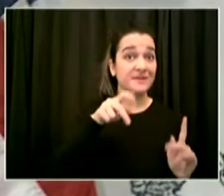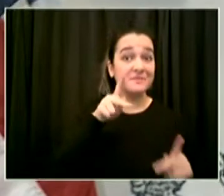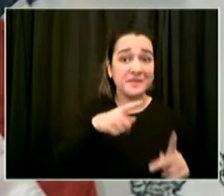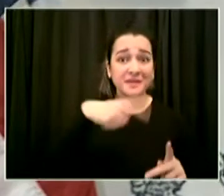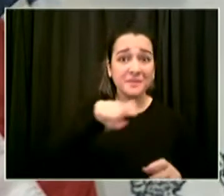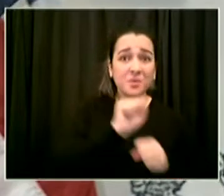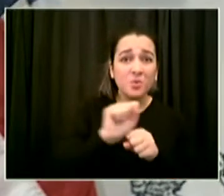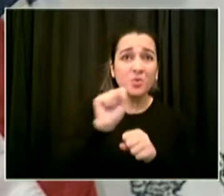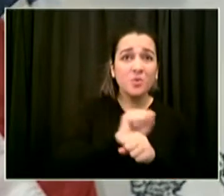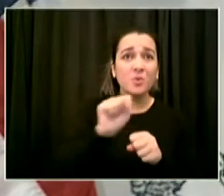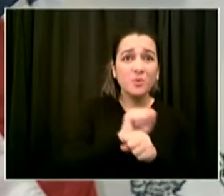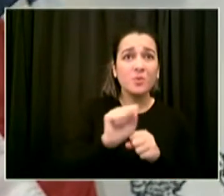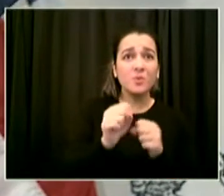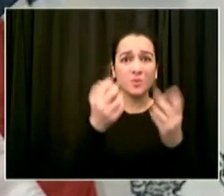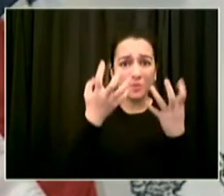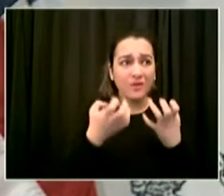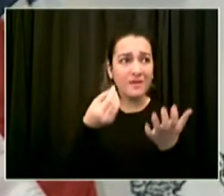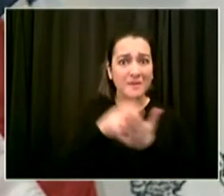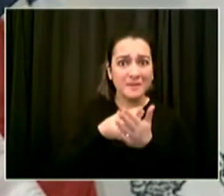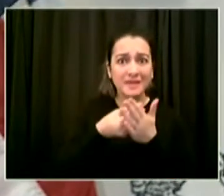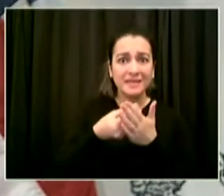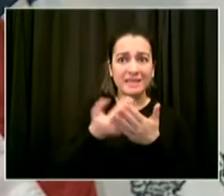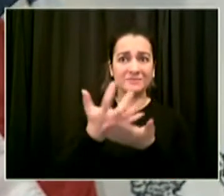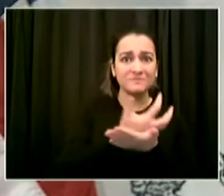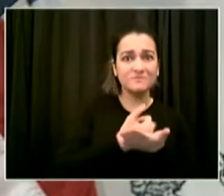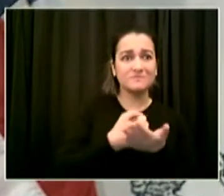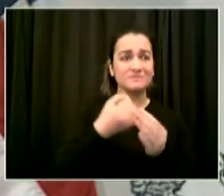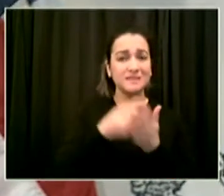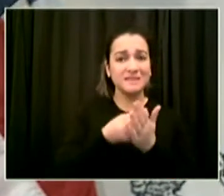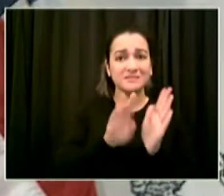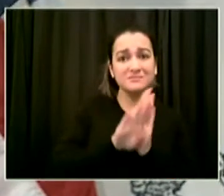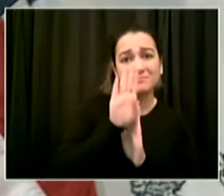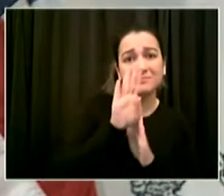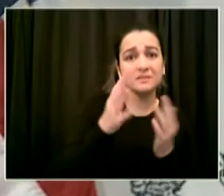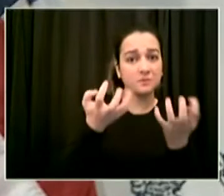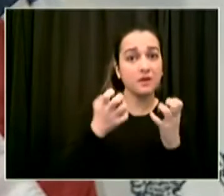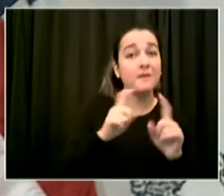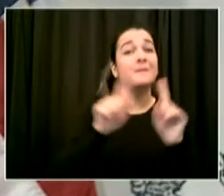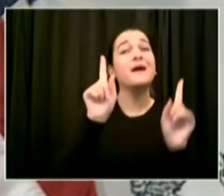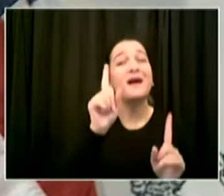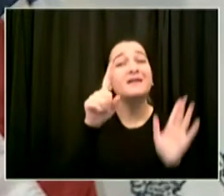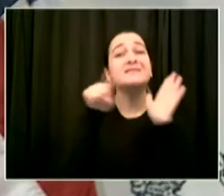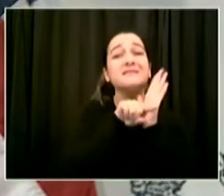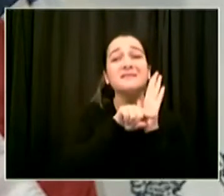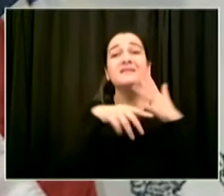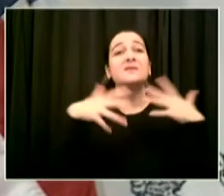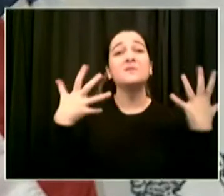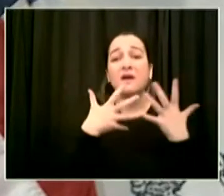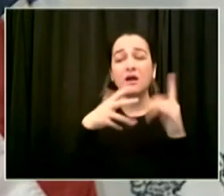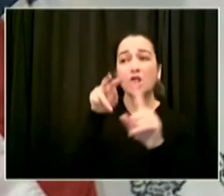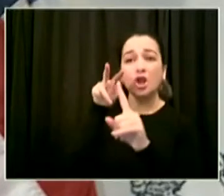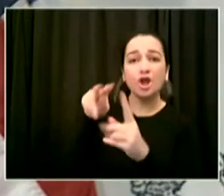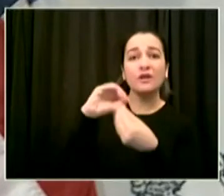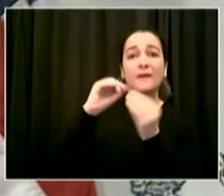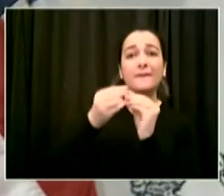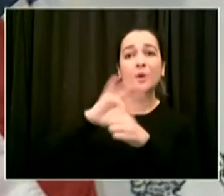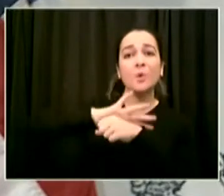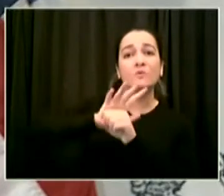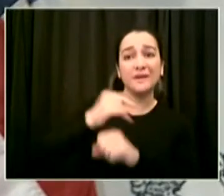data and the science. So the state will make that decision. Look, we're all hoping we're on the verge of a much